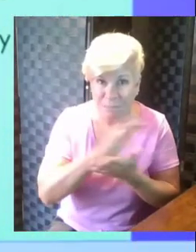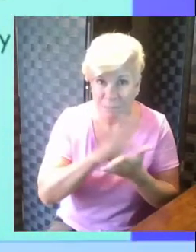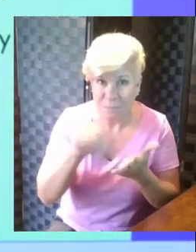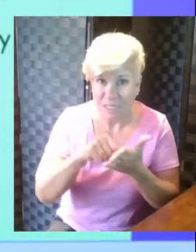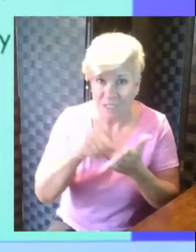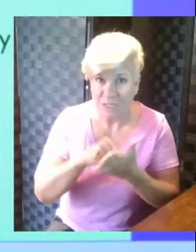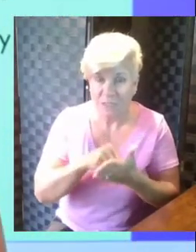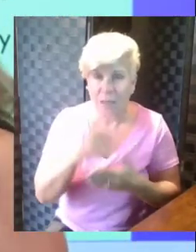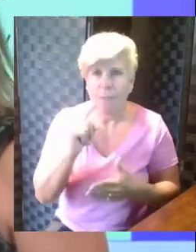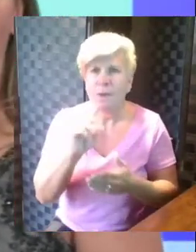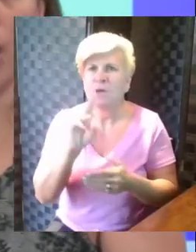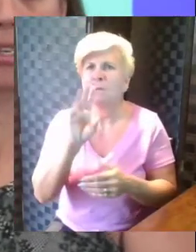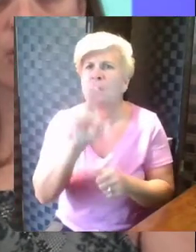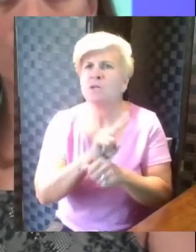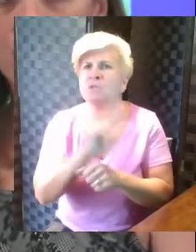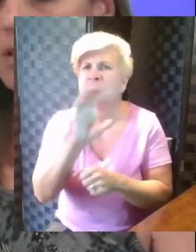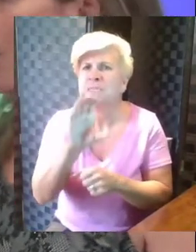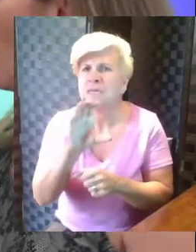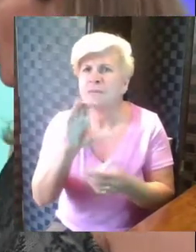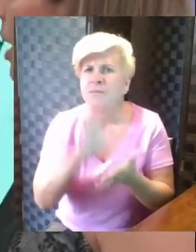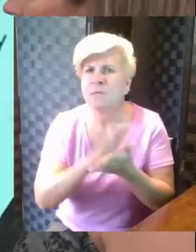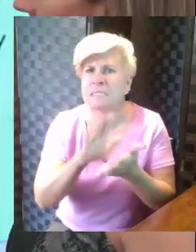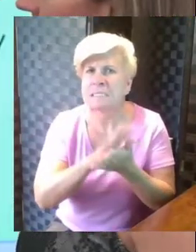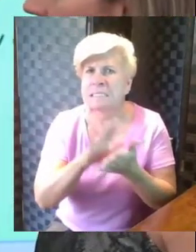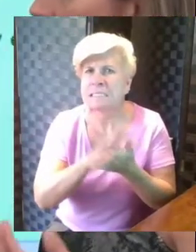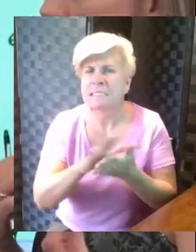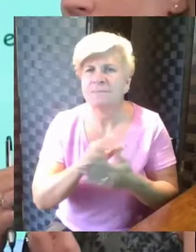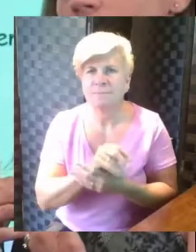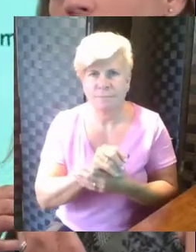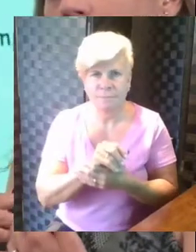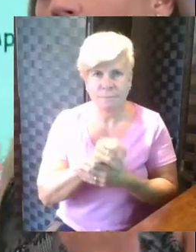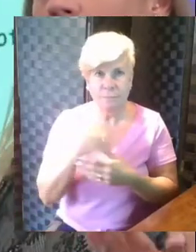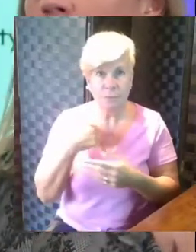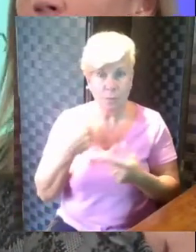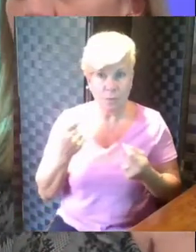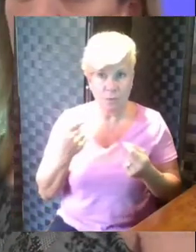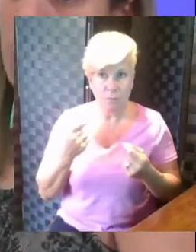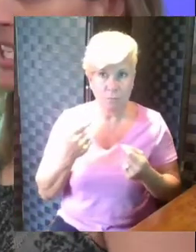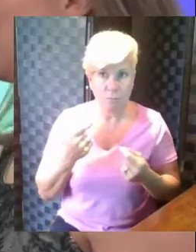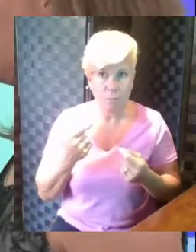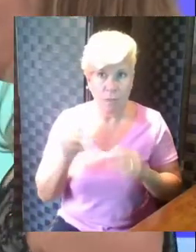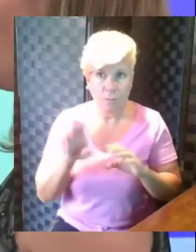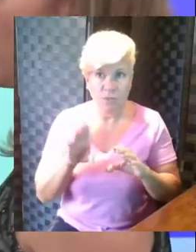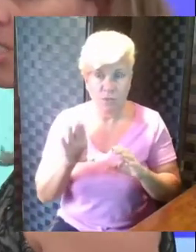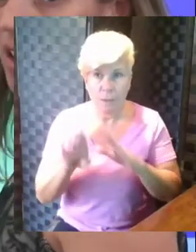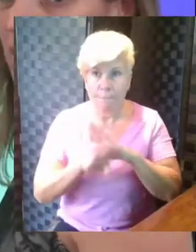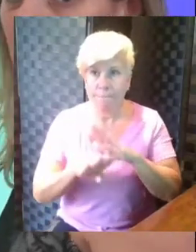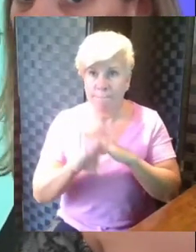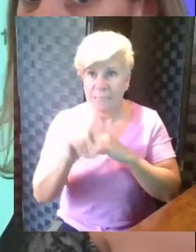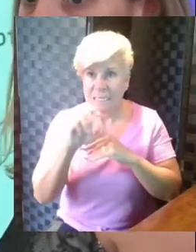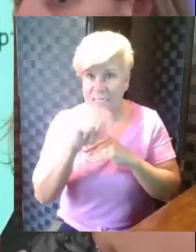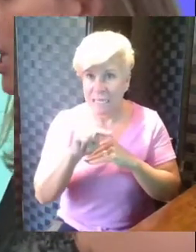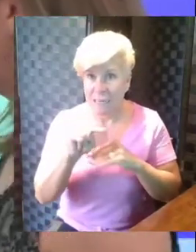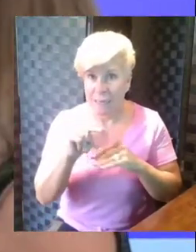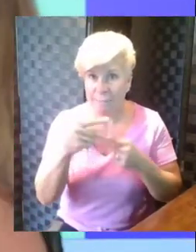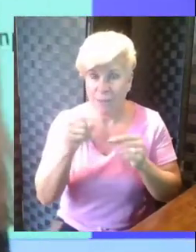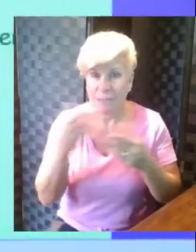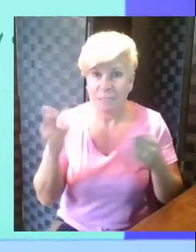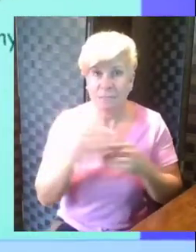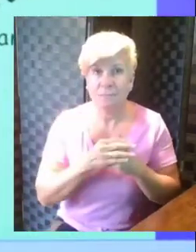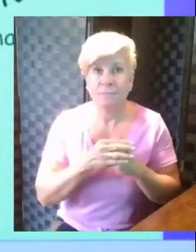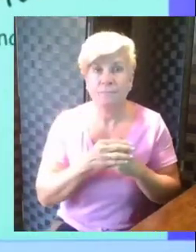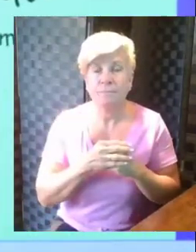I'm going to use C for clean pages. Okay, I think what I'm going to do is I'm going to do base 10 blocks here.